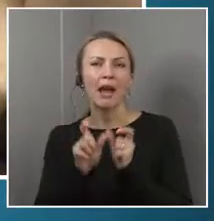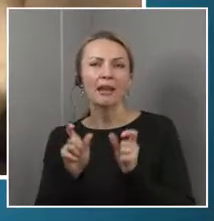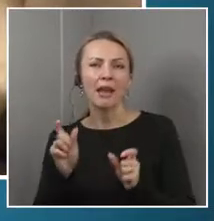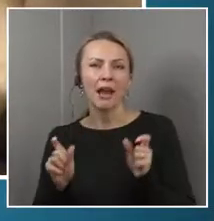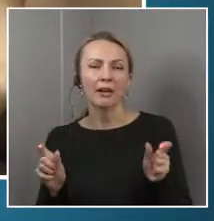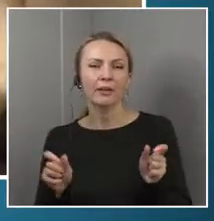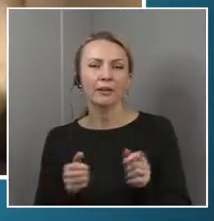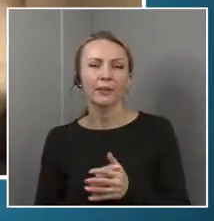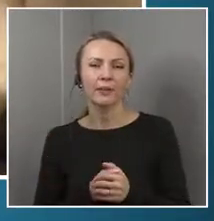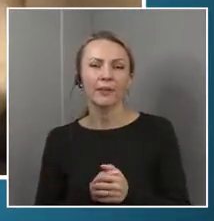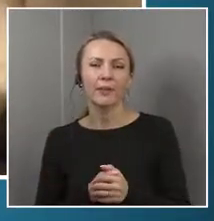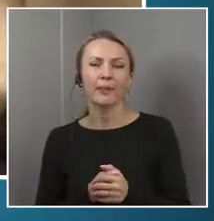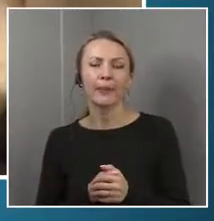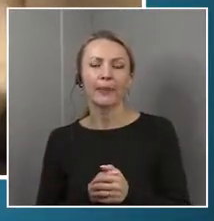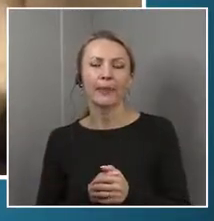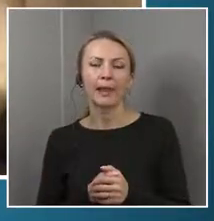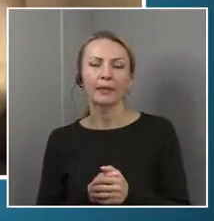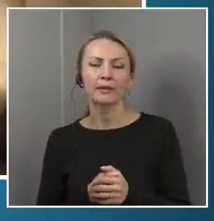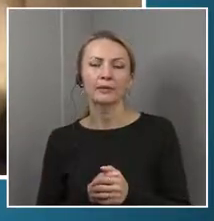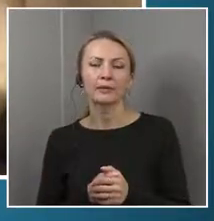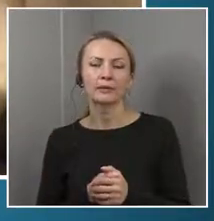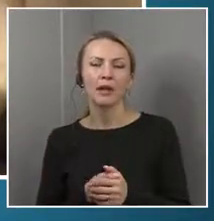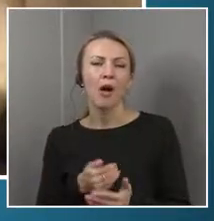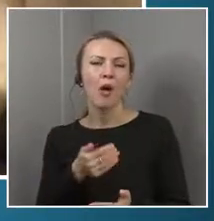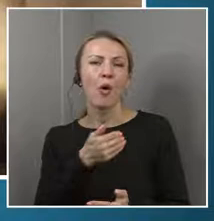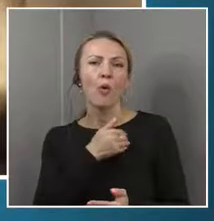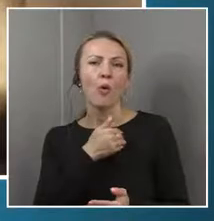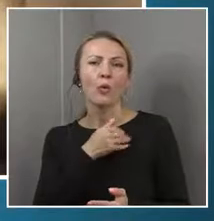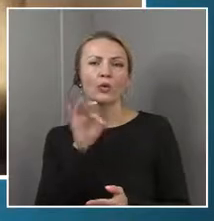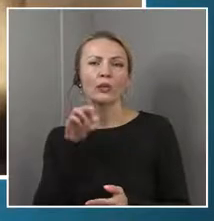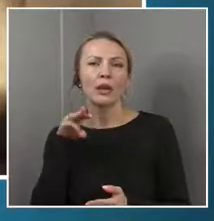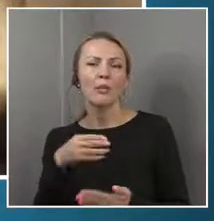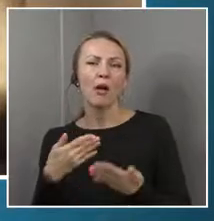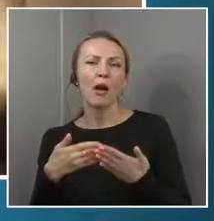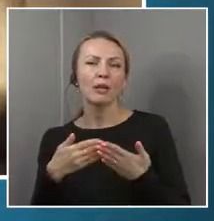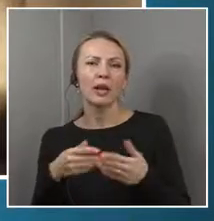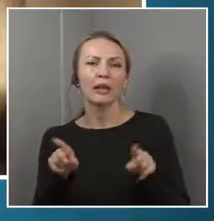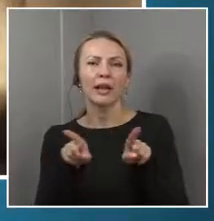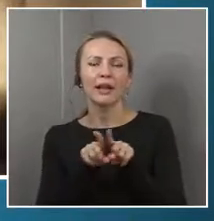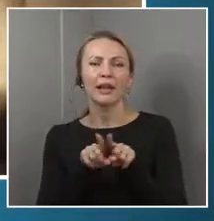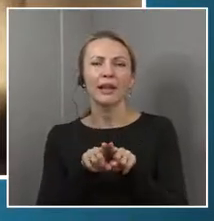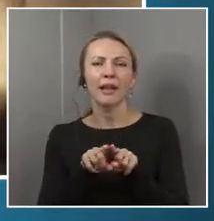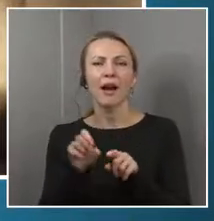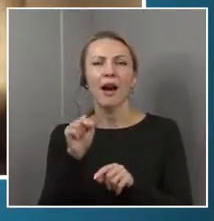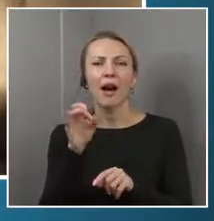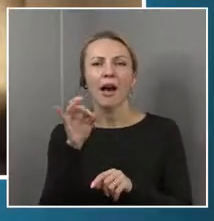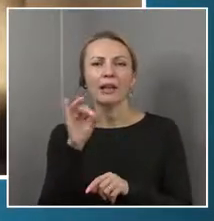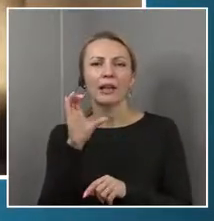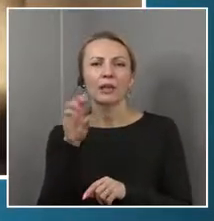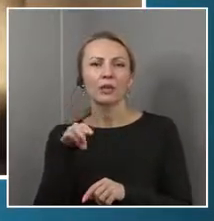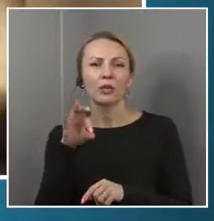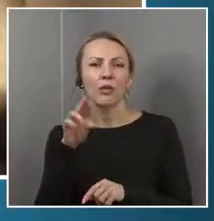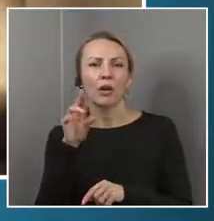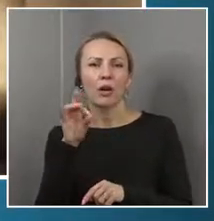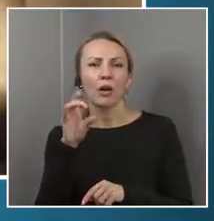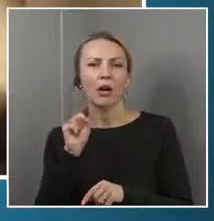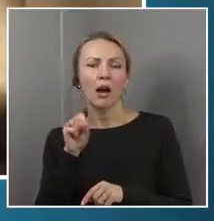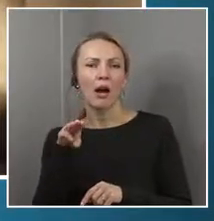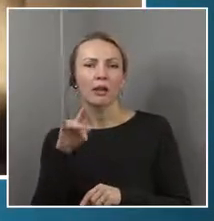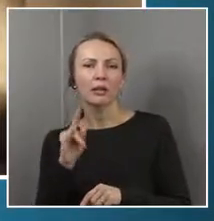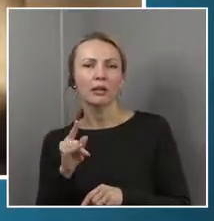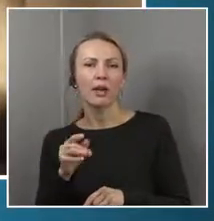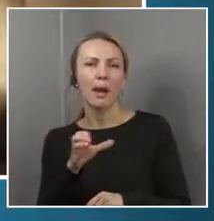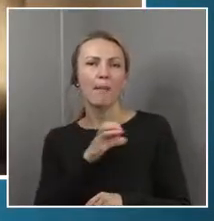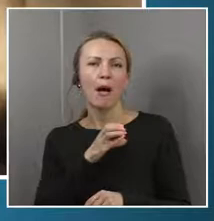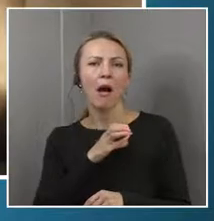by that desire to come across as aristocratic and people with a strong lineage, even if they were nouveau